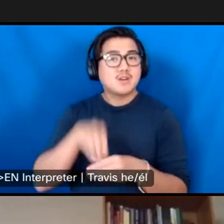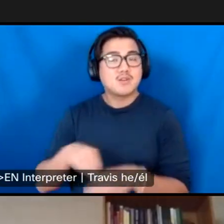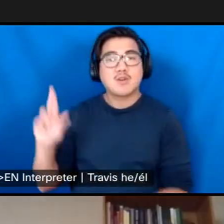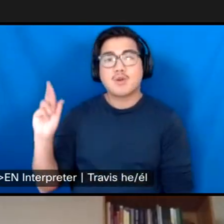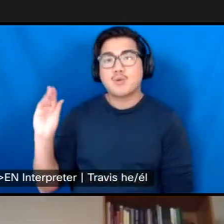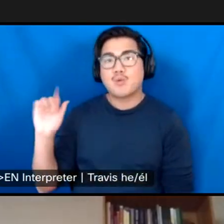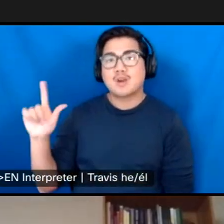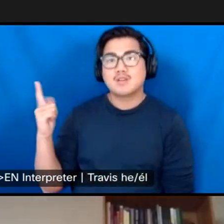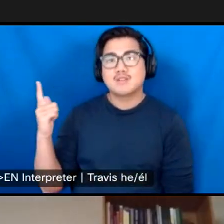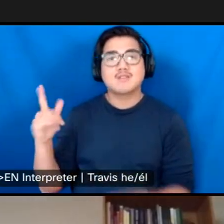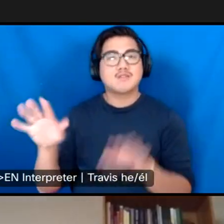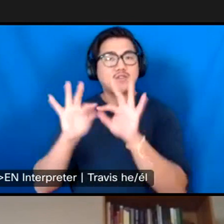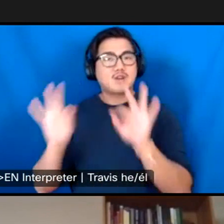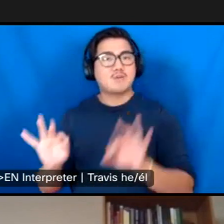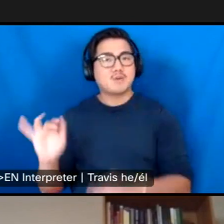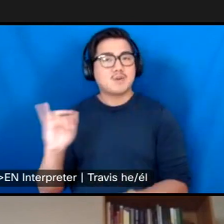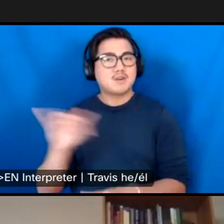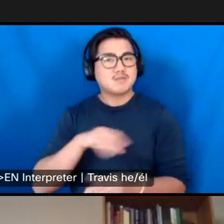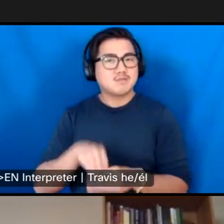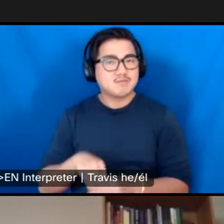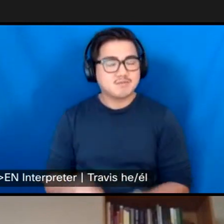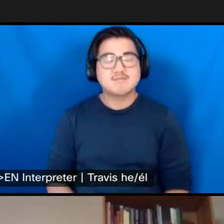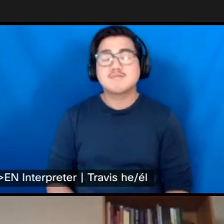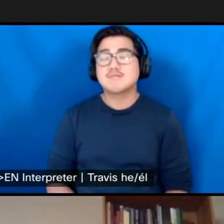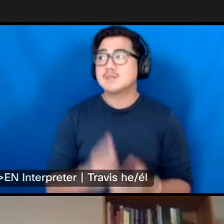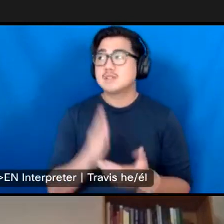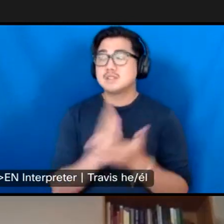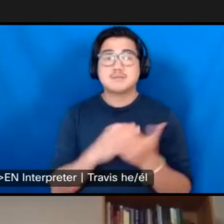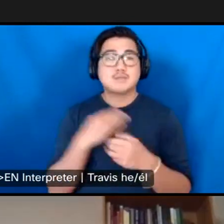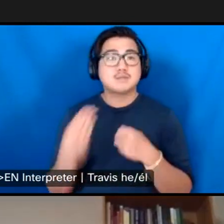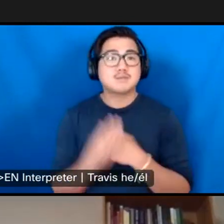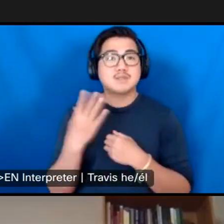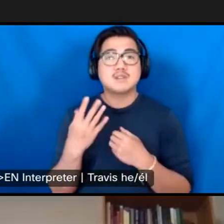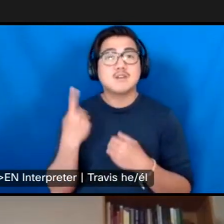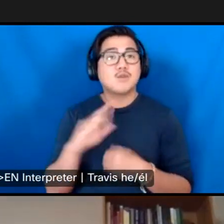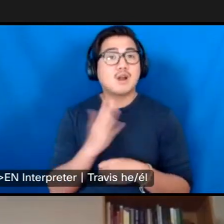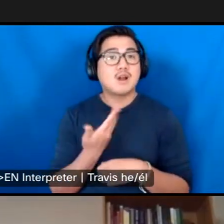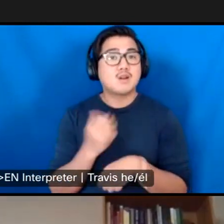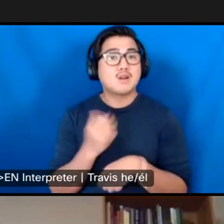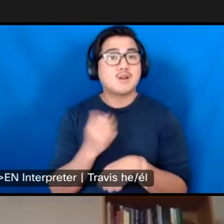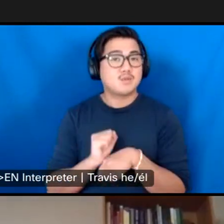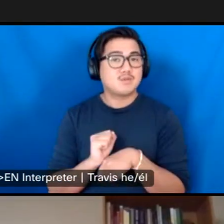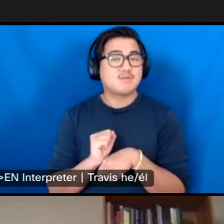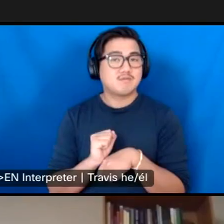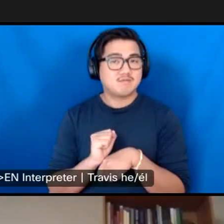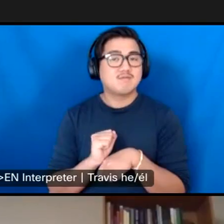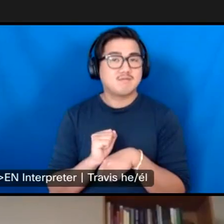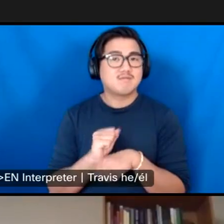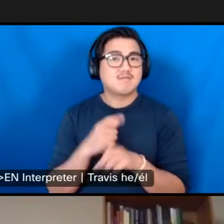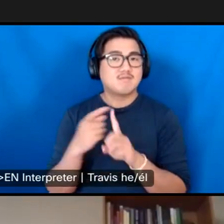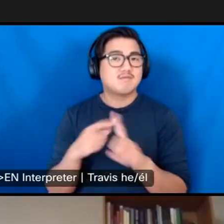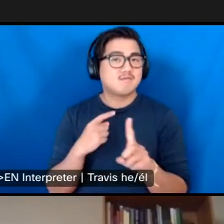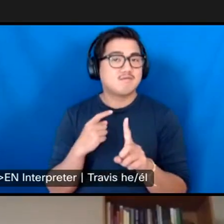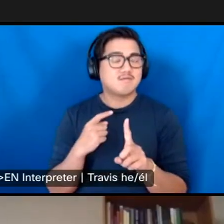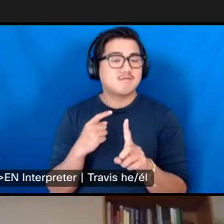frameworks. And some of the inspiration for our practice comes from